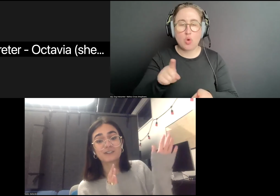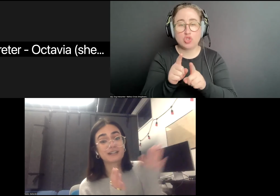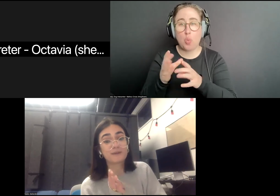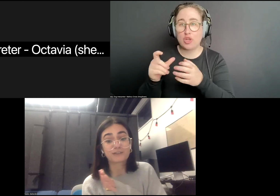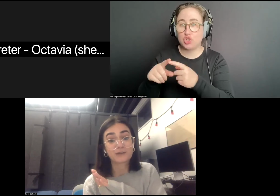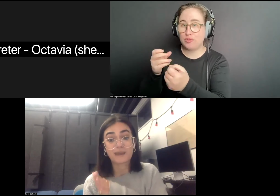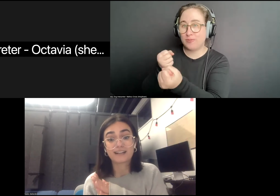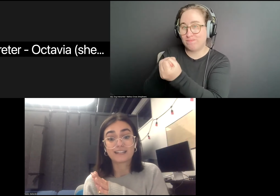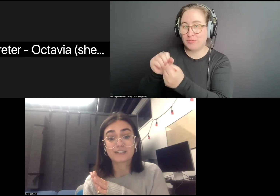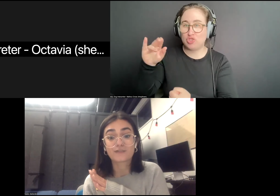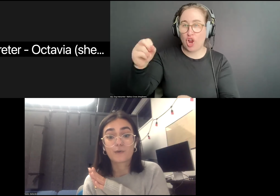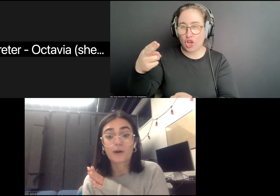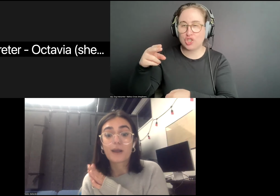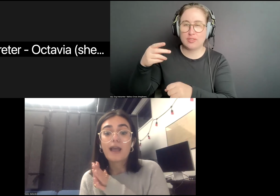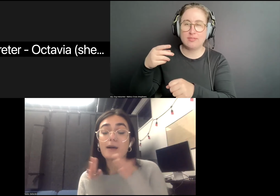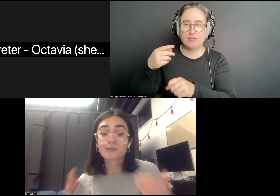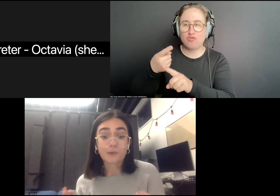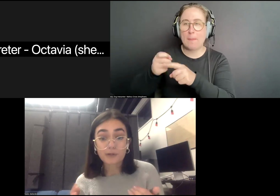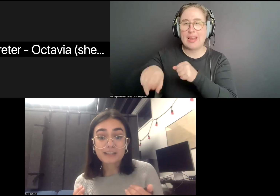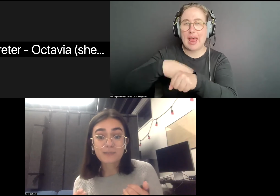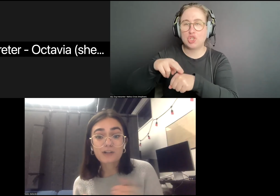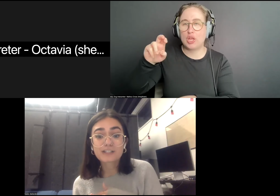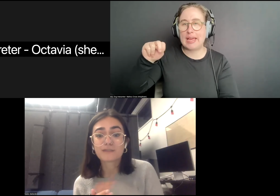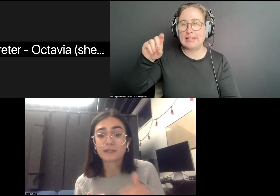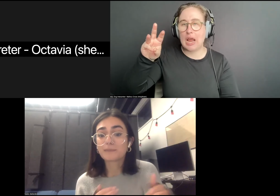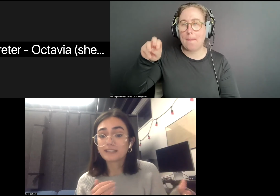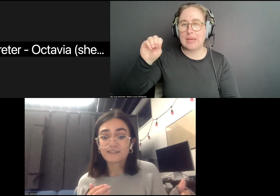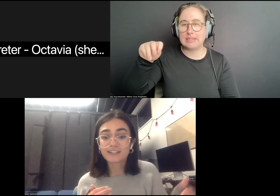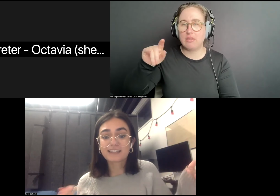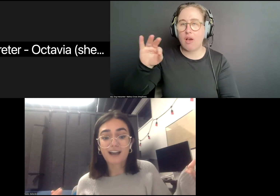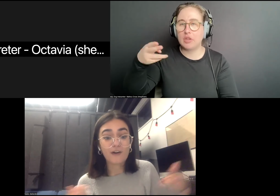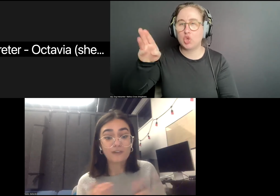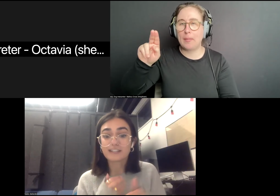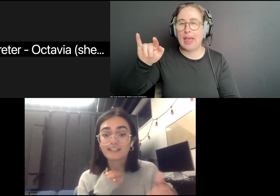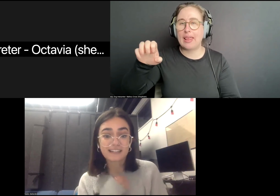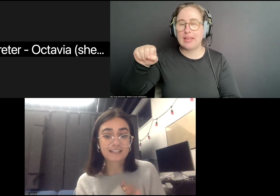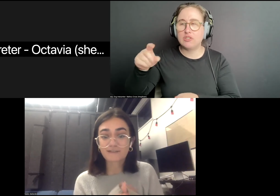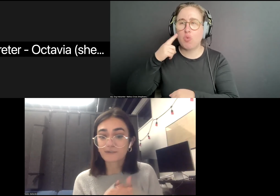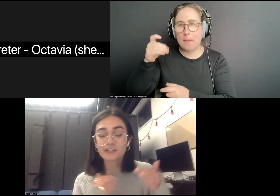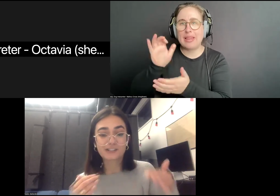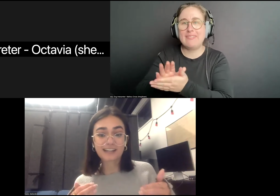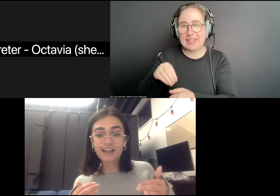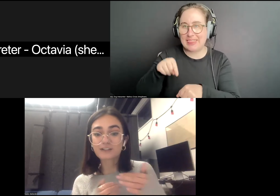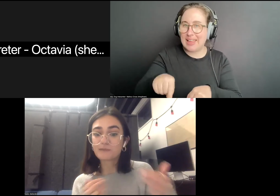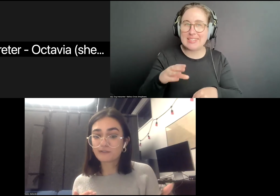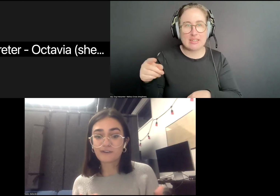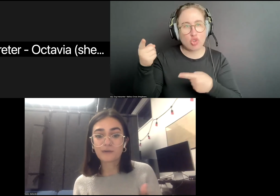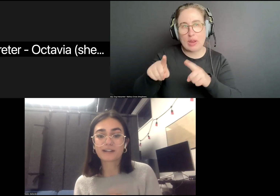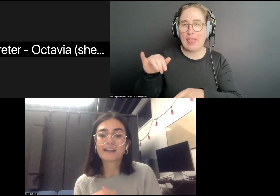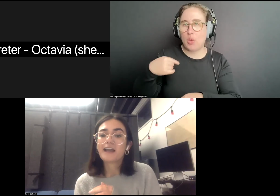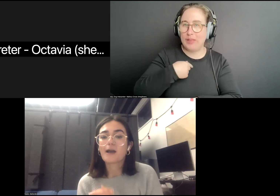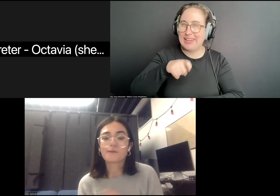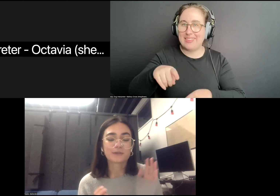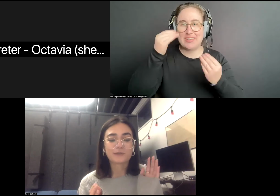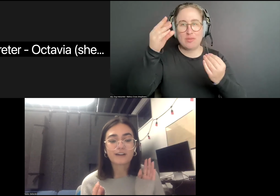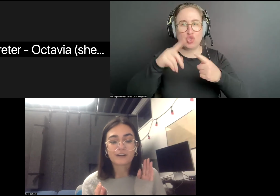and the National Endowment for the Humanities for supporting this project and really believing that all of us need this information together to move